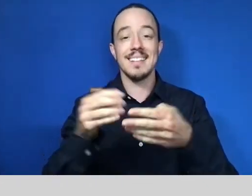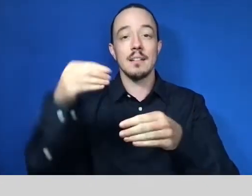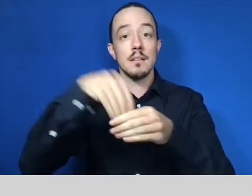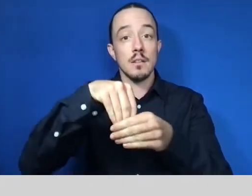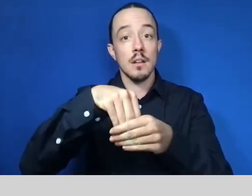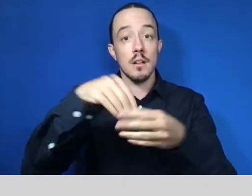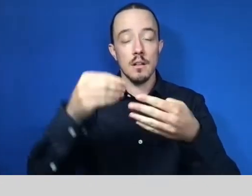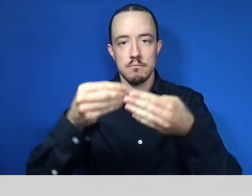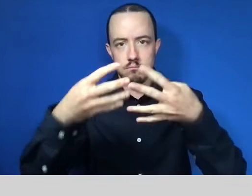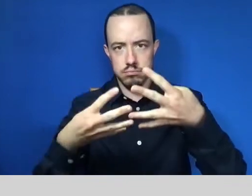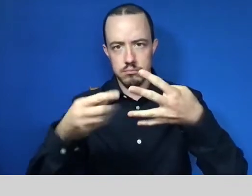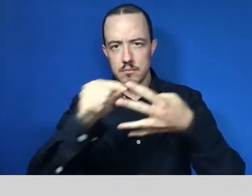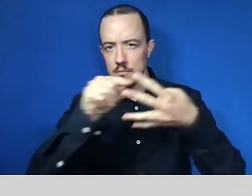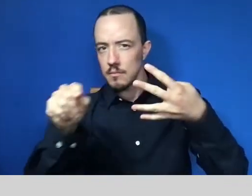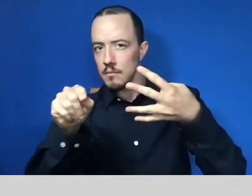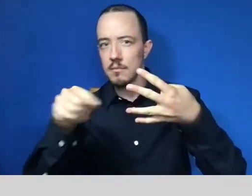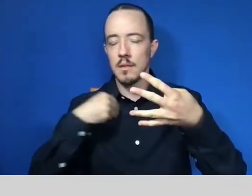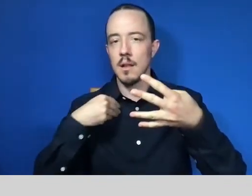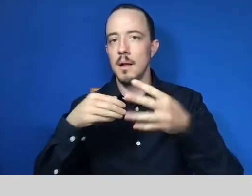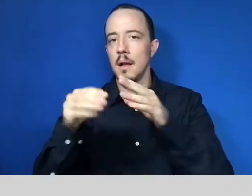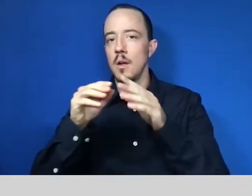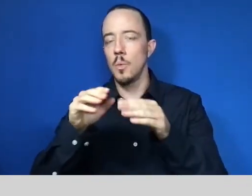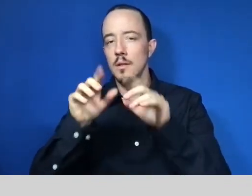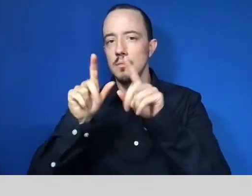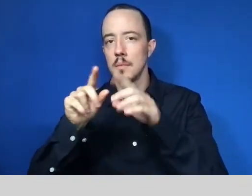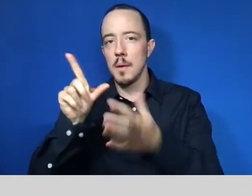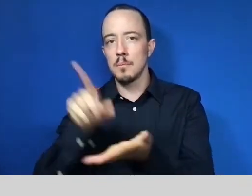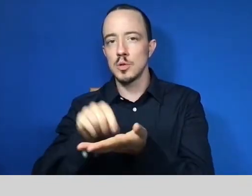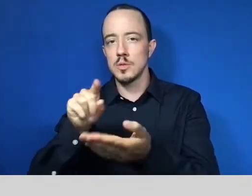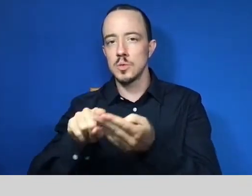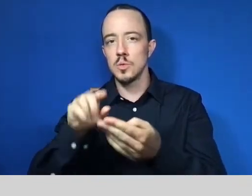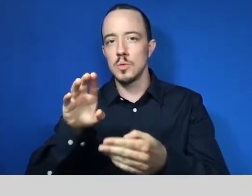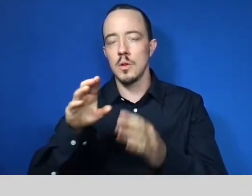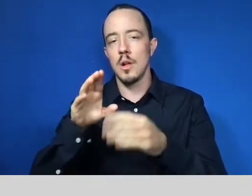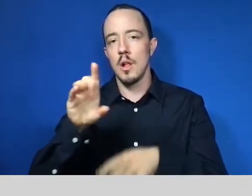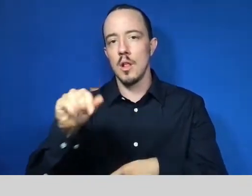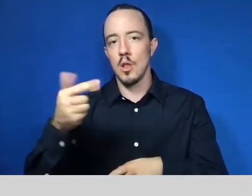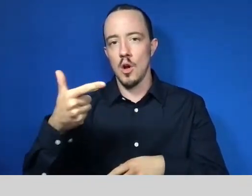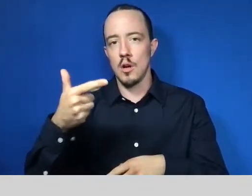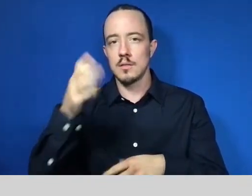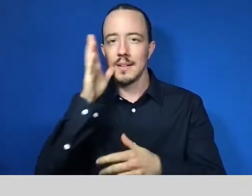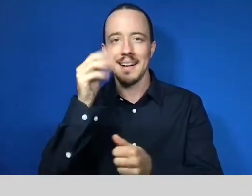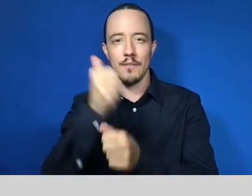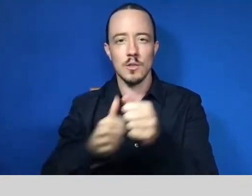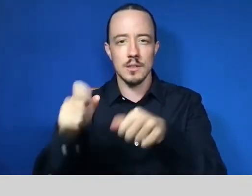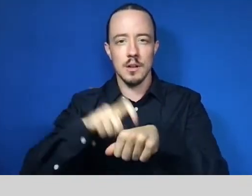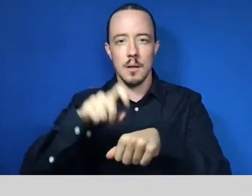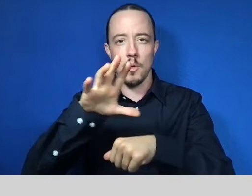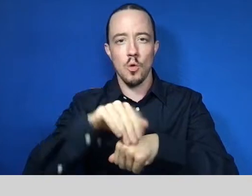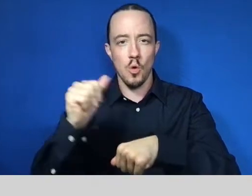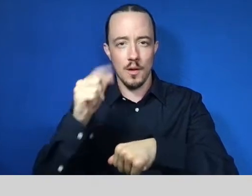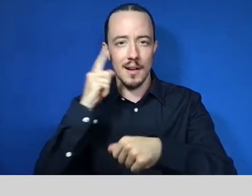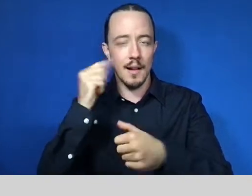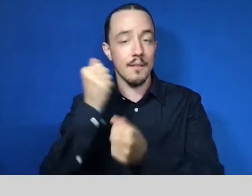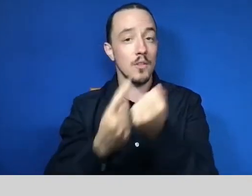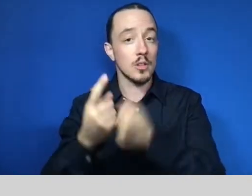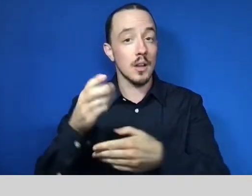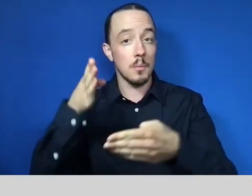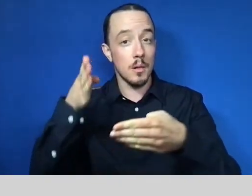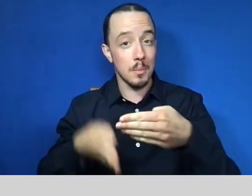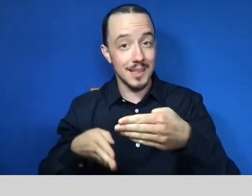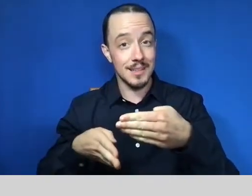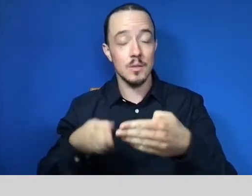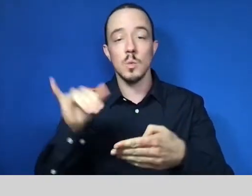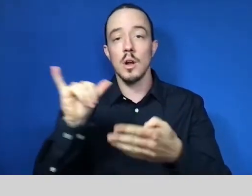a message to our logging module every time before calling the original function, and every time the function has completed, we